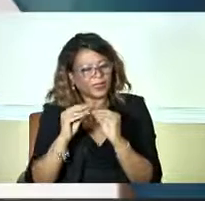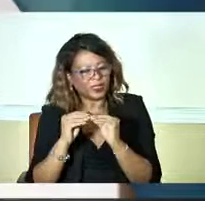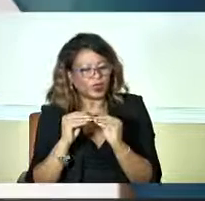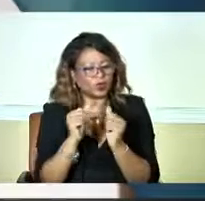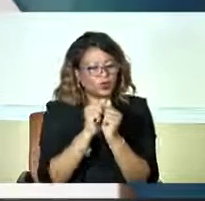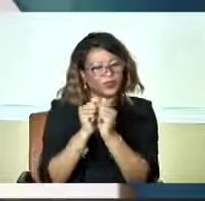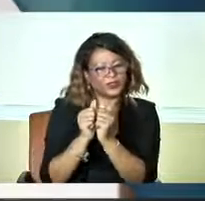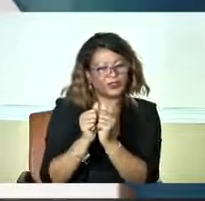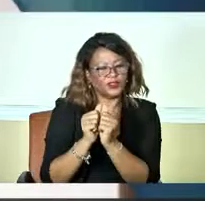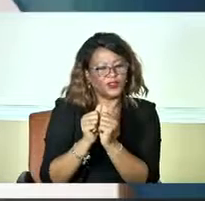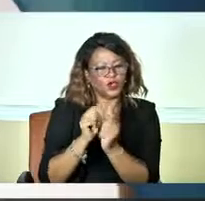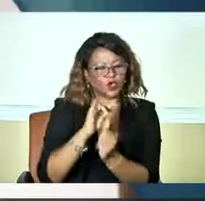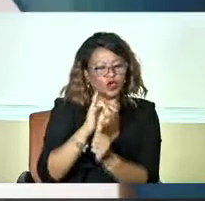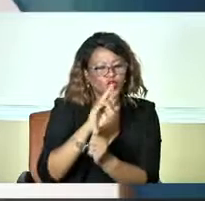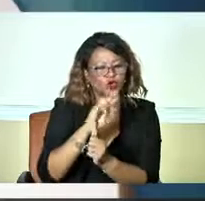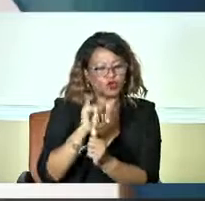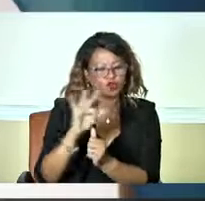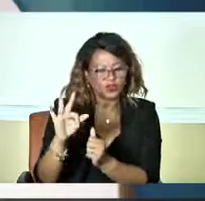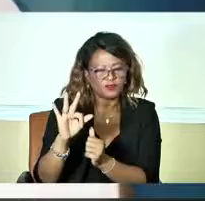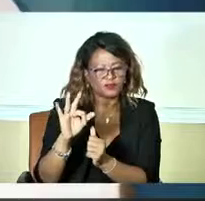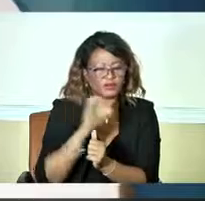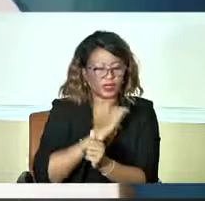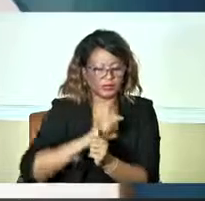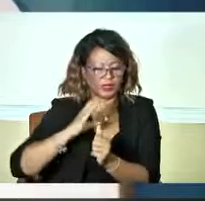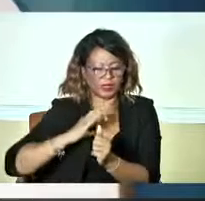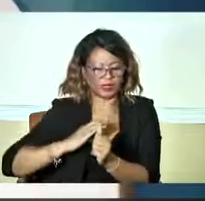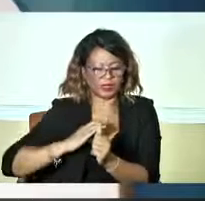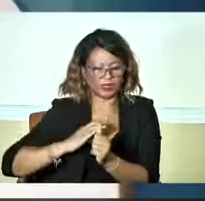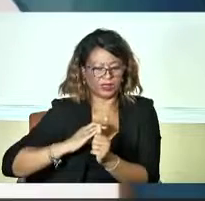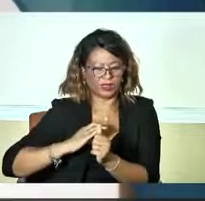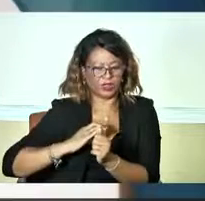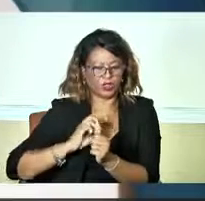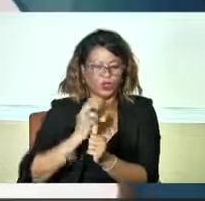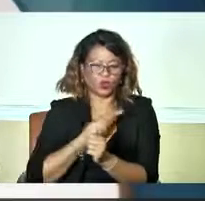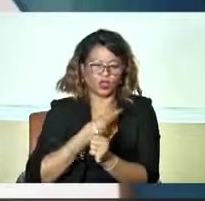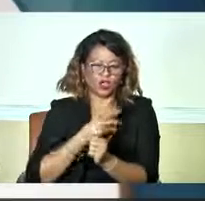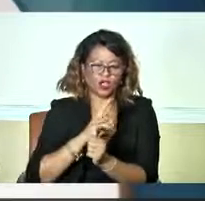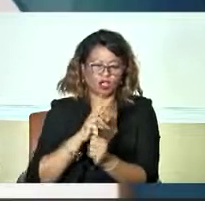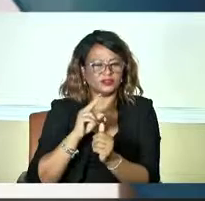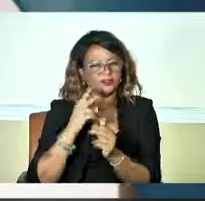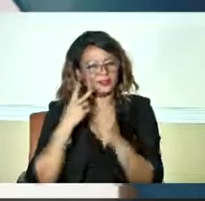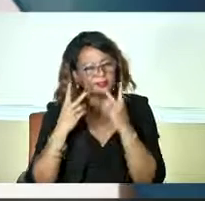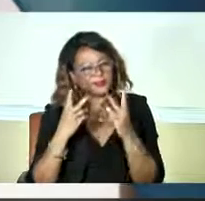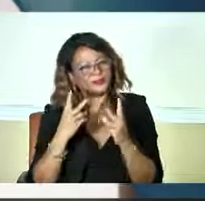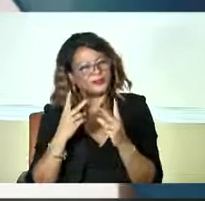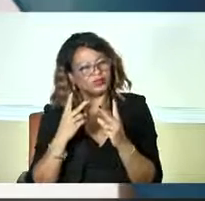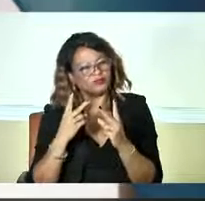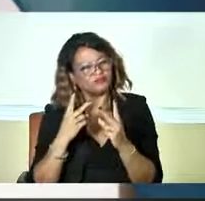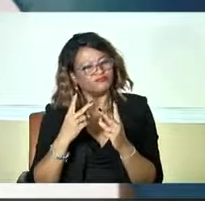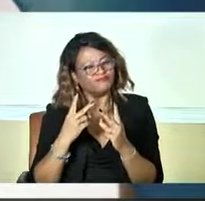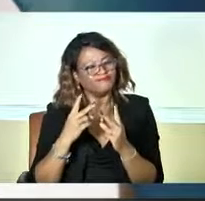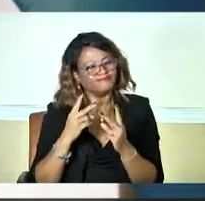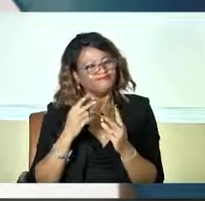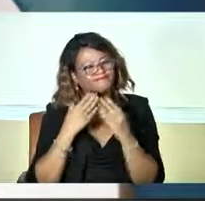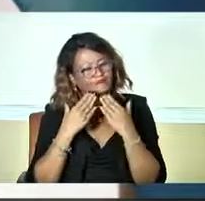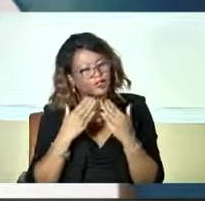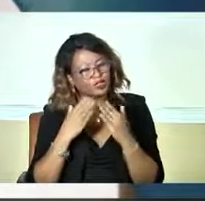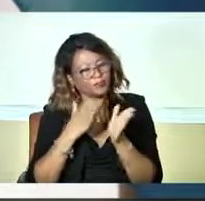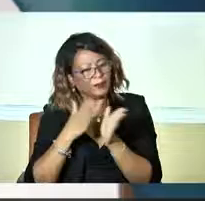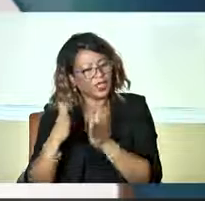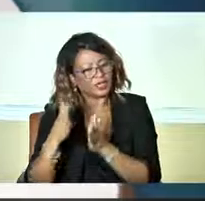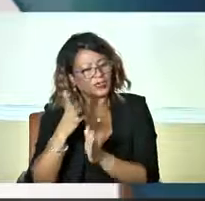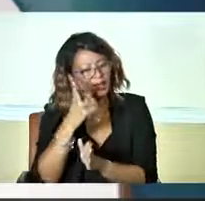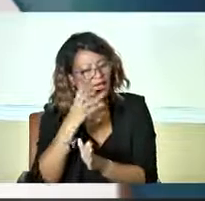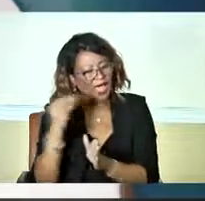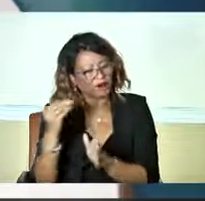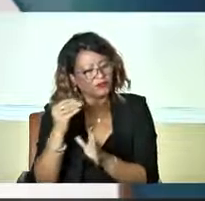with the Reef Committee. We are seeing some very fruitful plans come out of